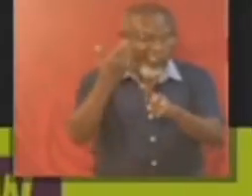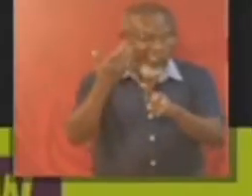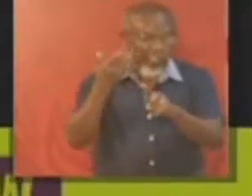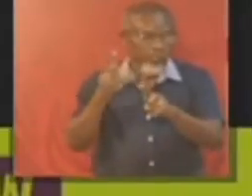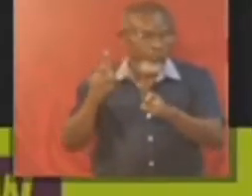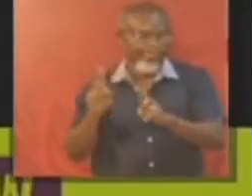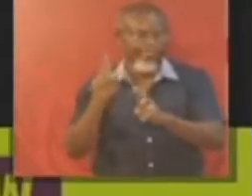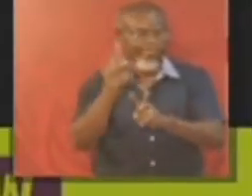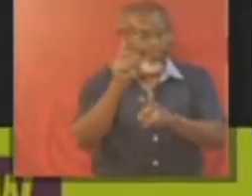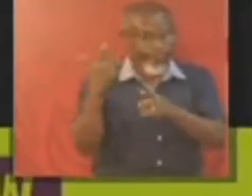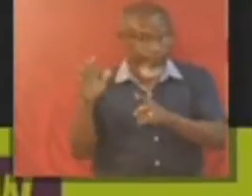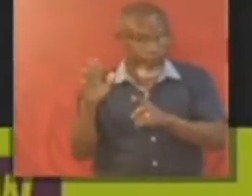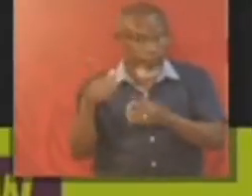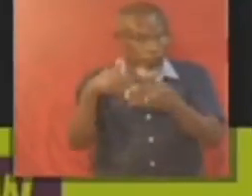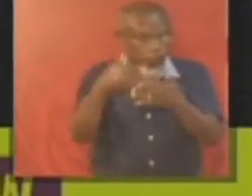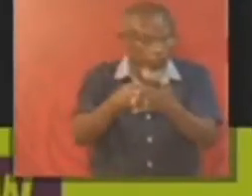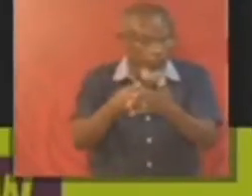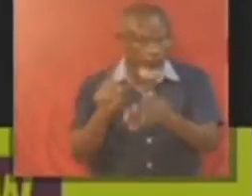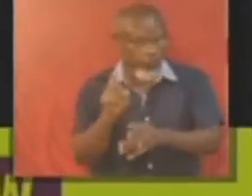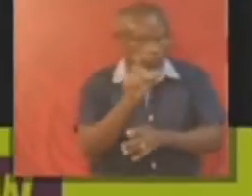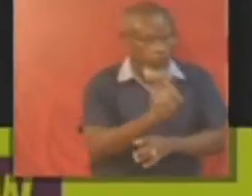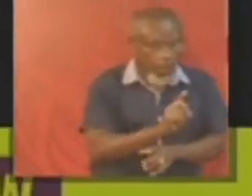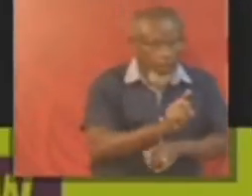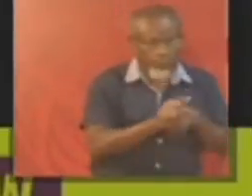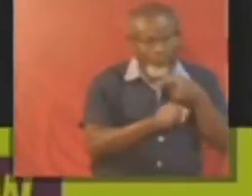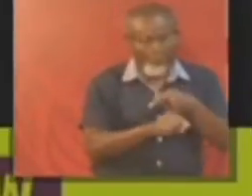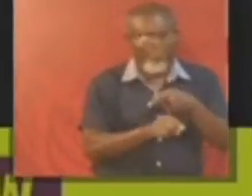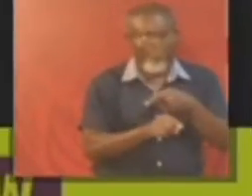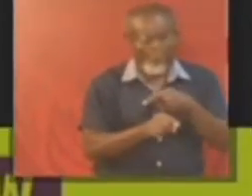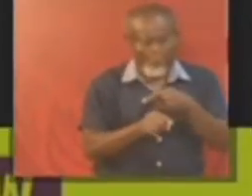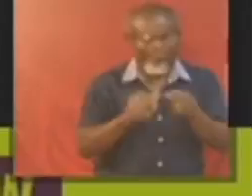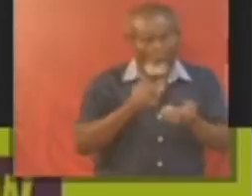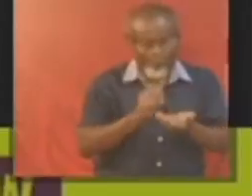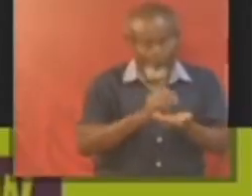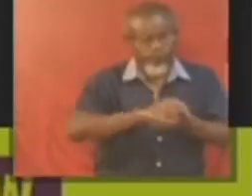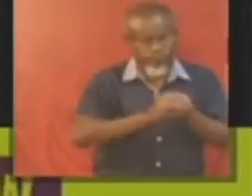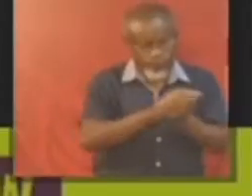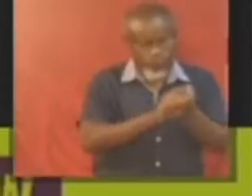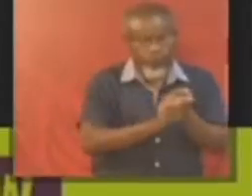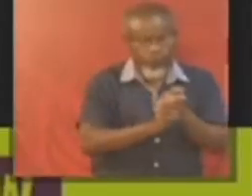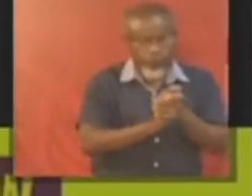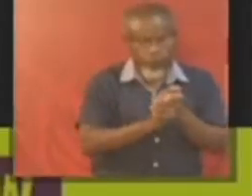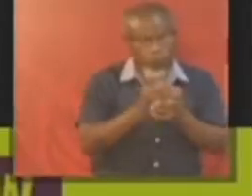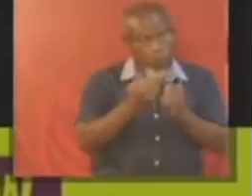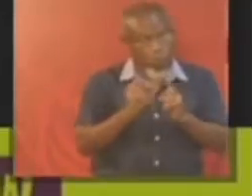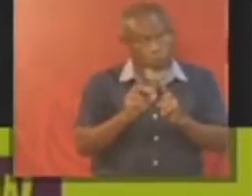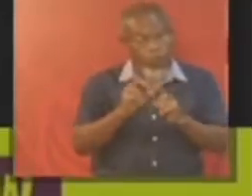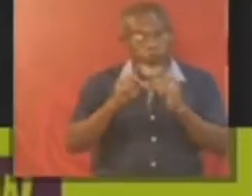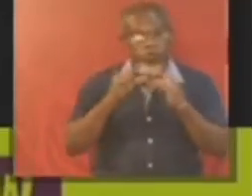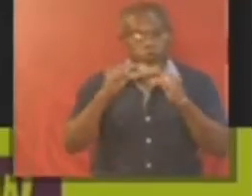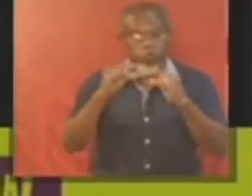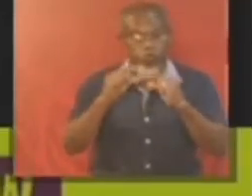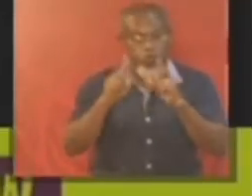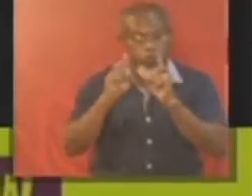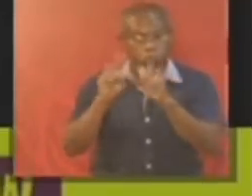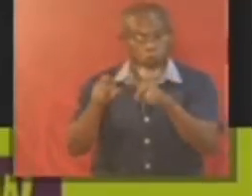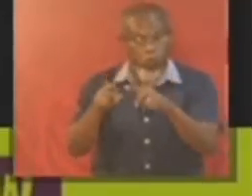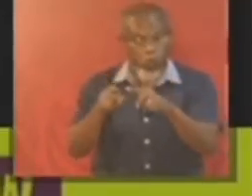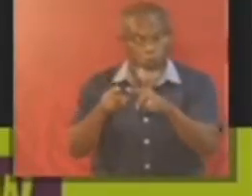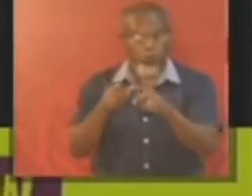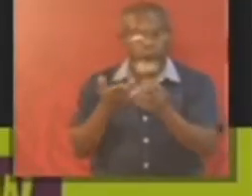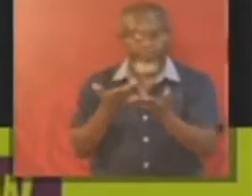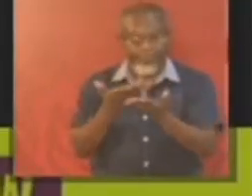surfaces. Just finish paying for a transaction. You would have handled cash that the cashier may have given you, or you may have touched a links